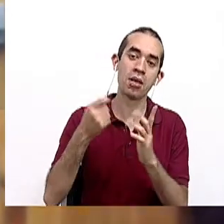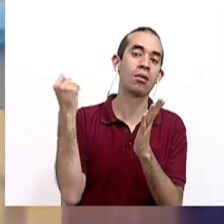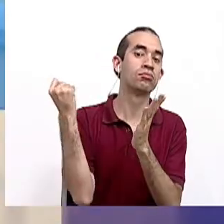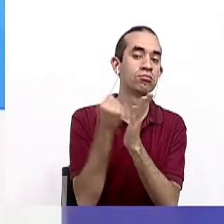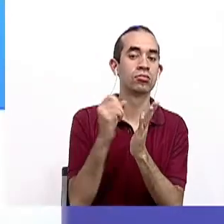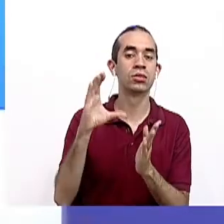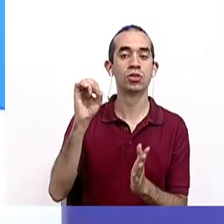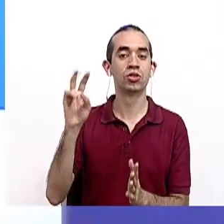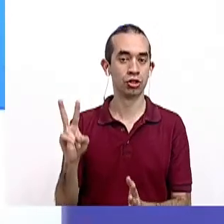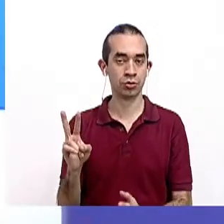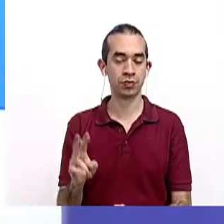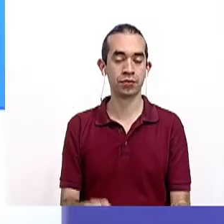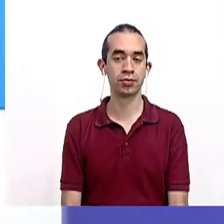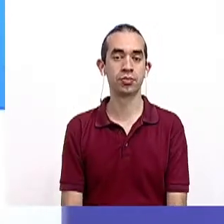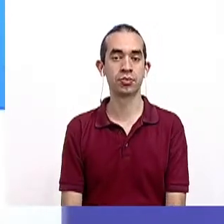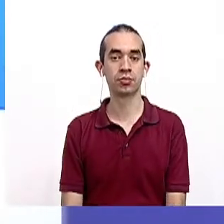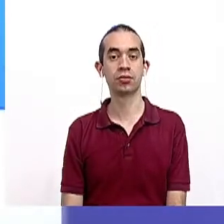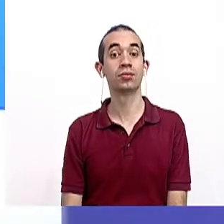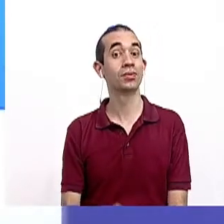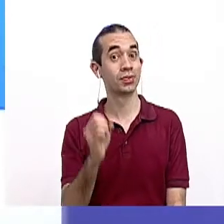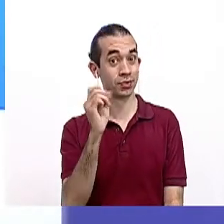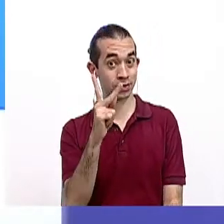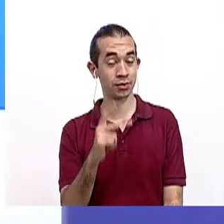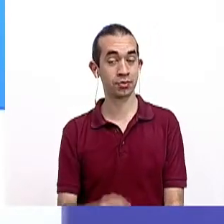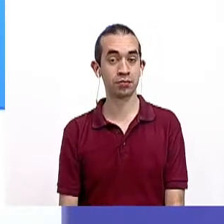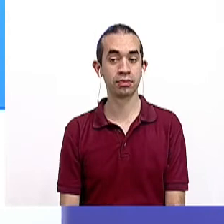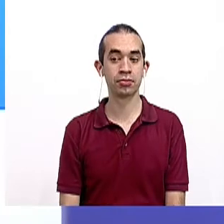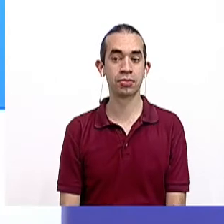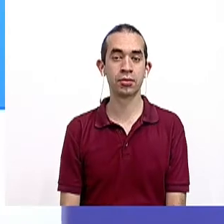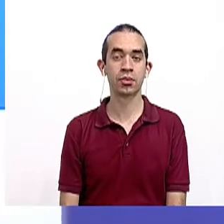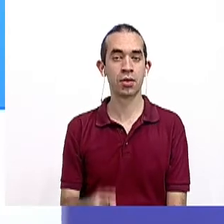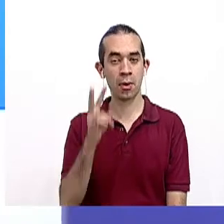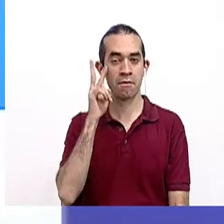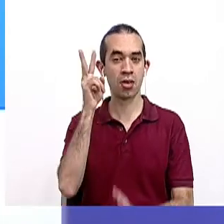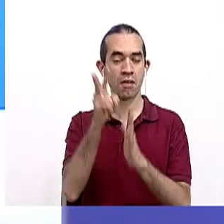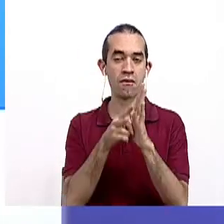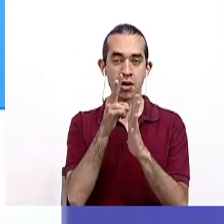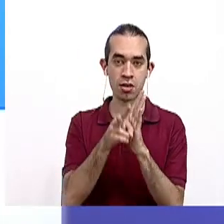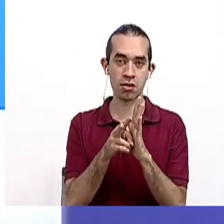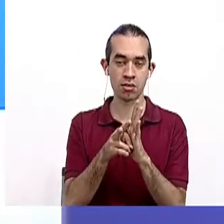your sandwich. All right. Every time I see that video, I